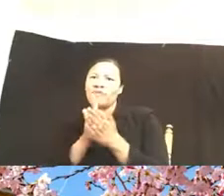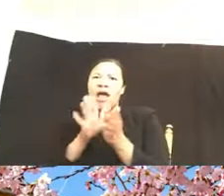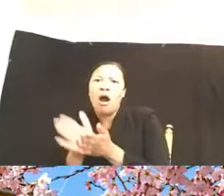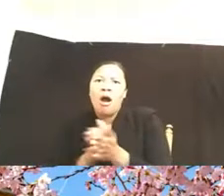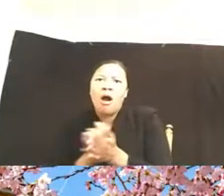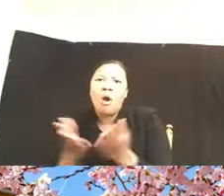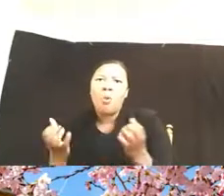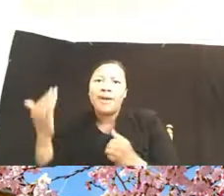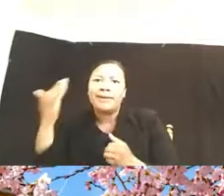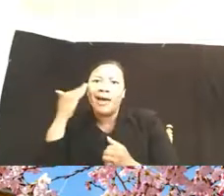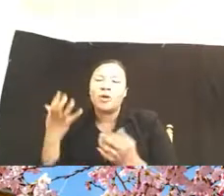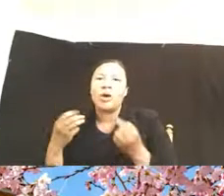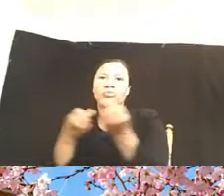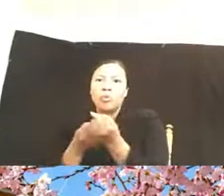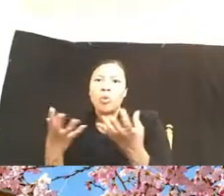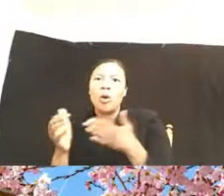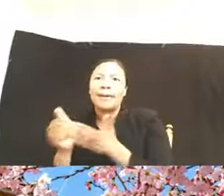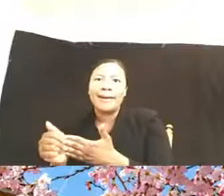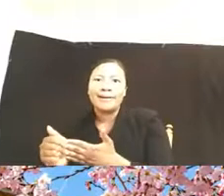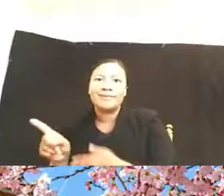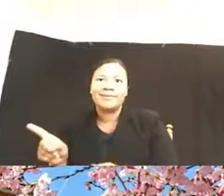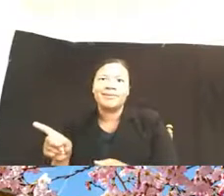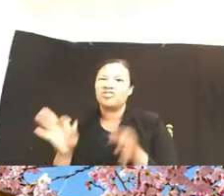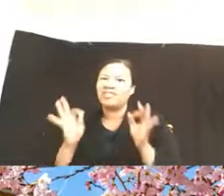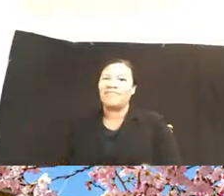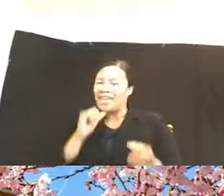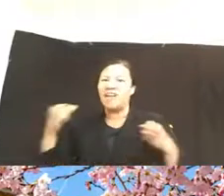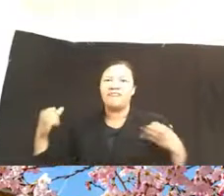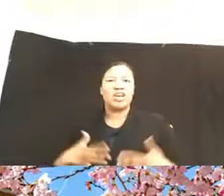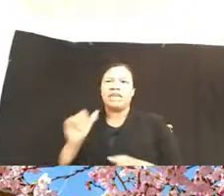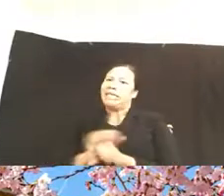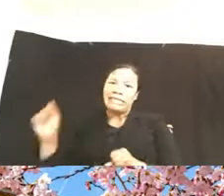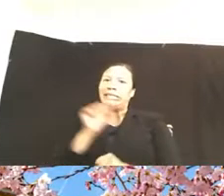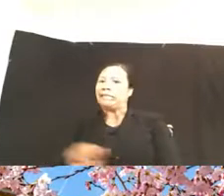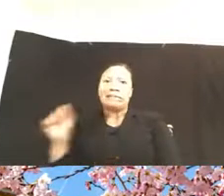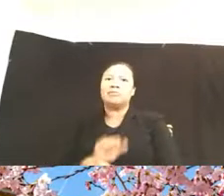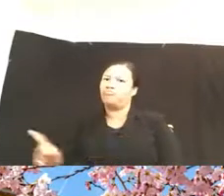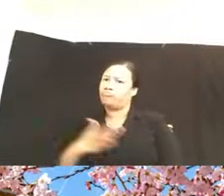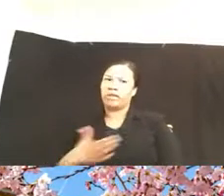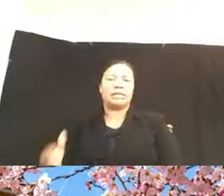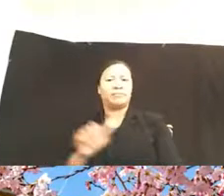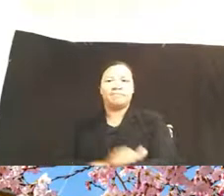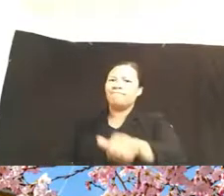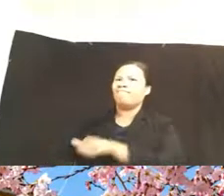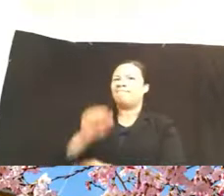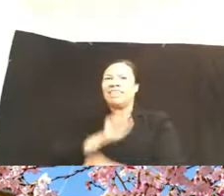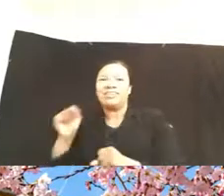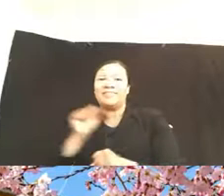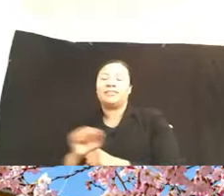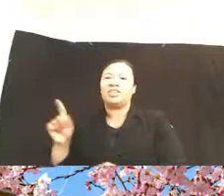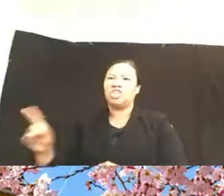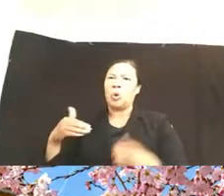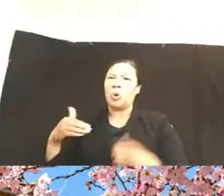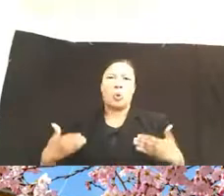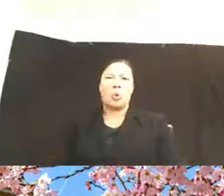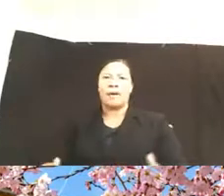support and guidance. She definitely was not afraid of hard work. One who was bold enough, I thought, and at